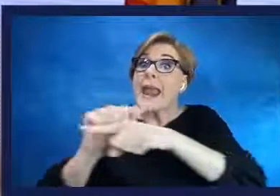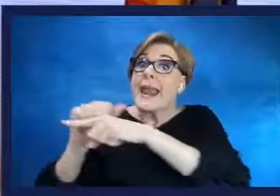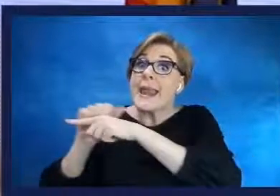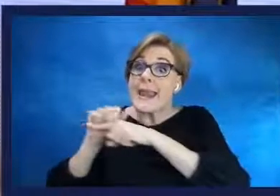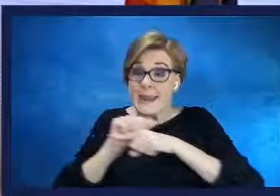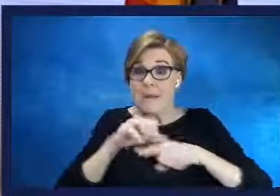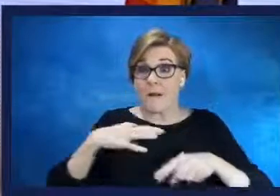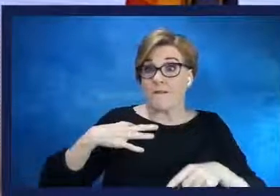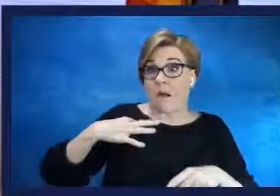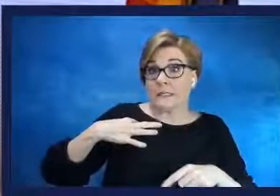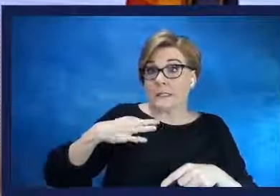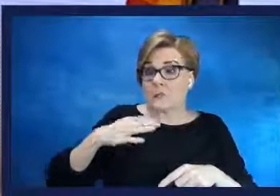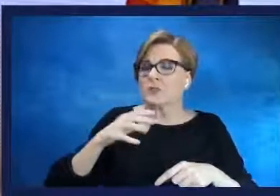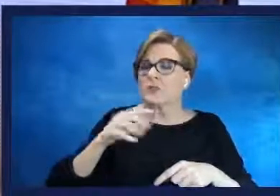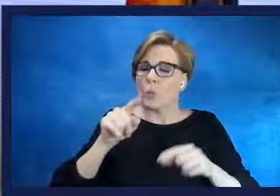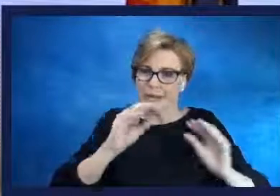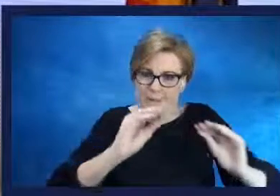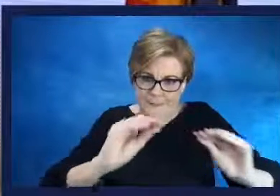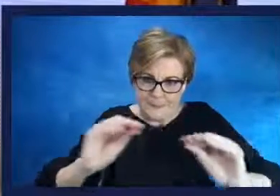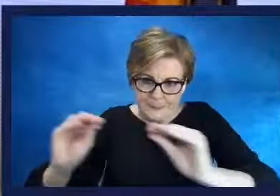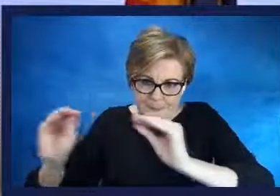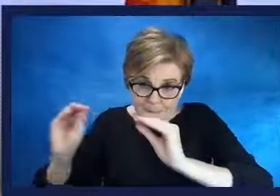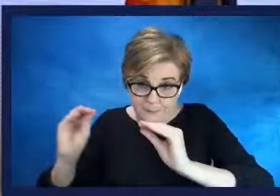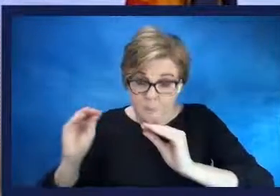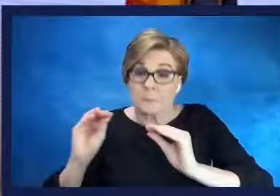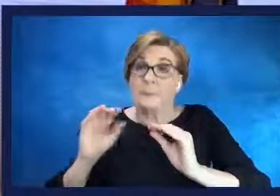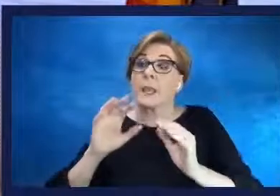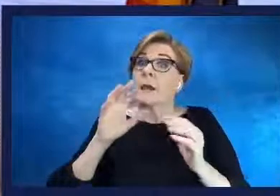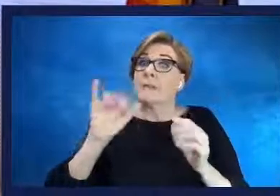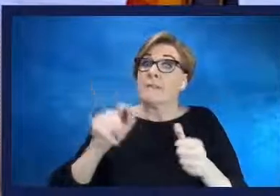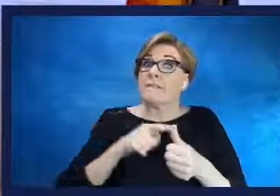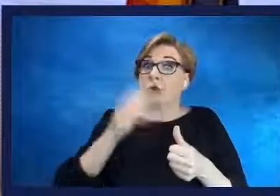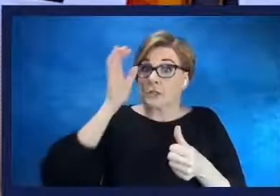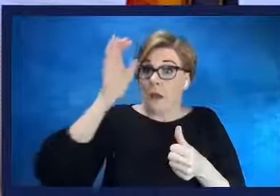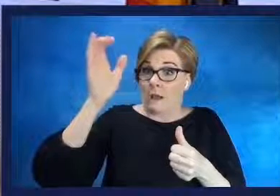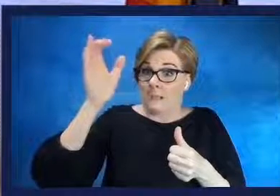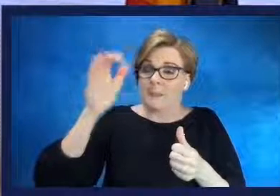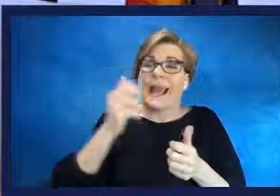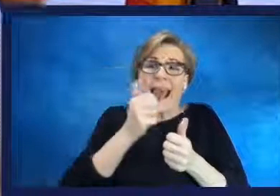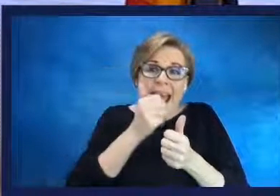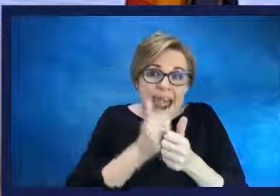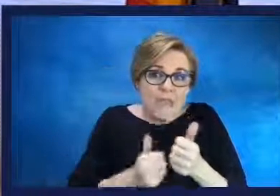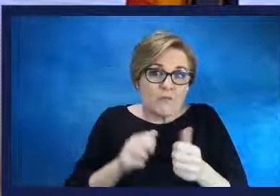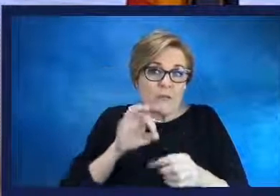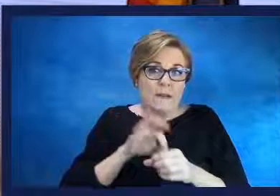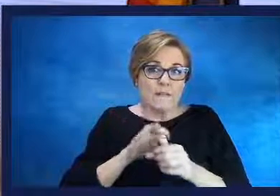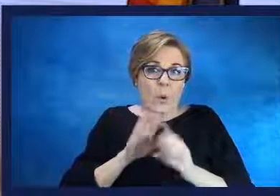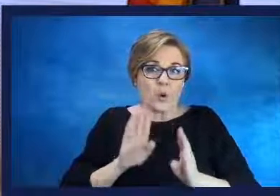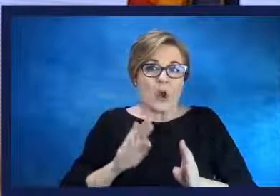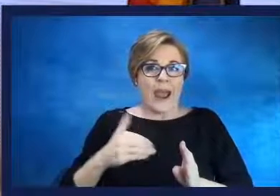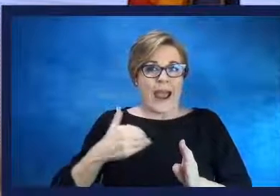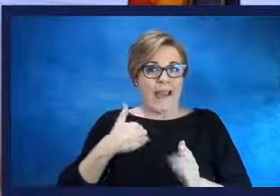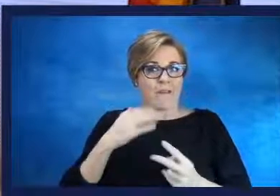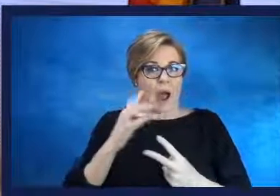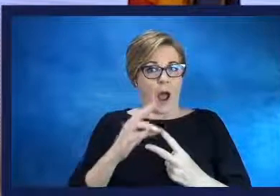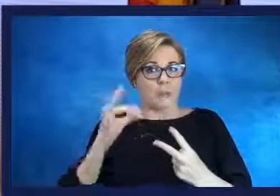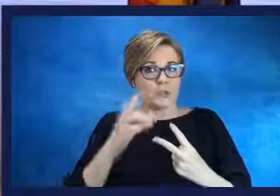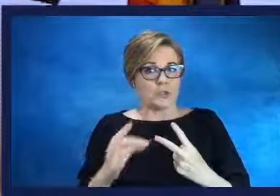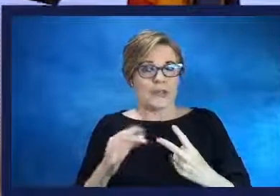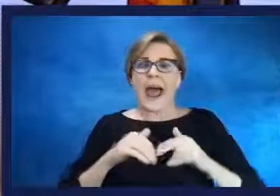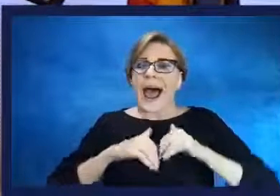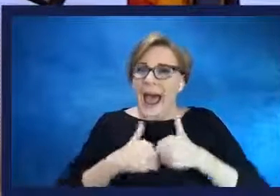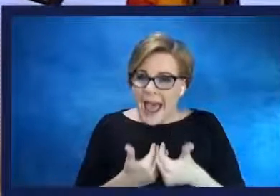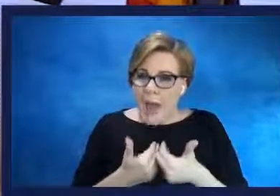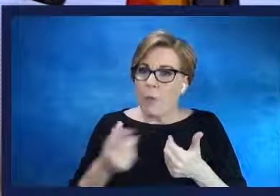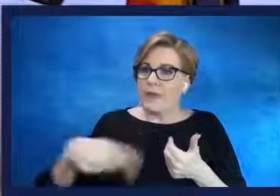concept is that every voter should have the option to choose how they want to participate, whether that's through the early voting process or